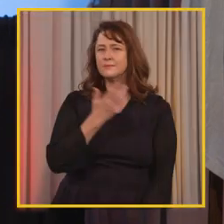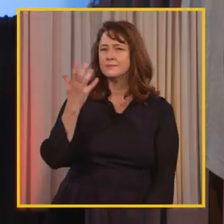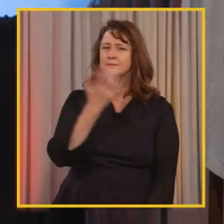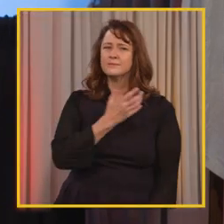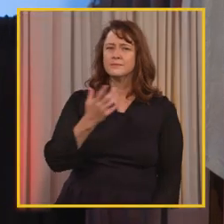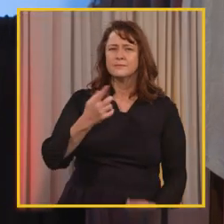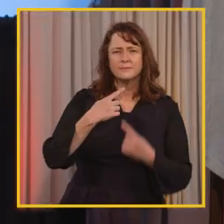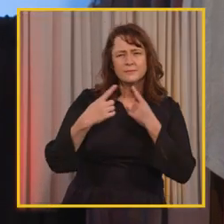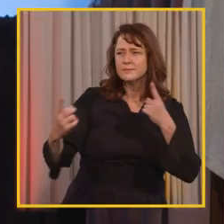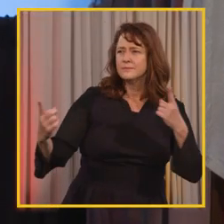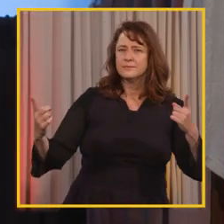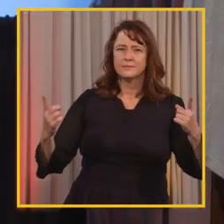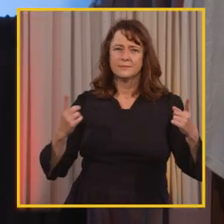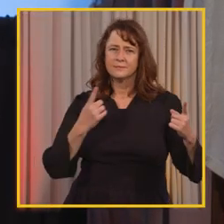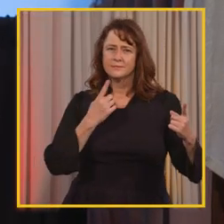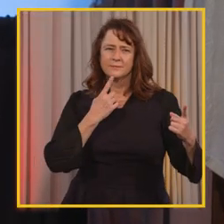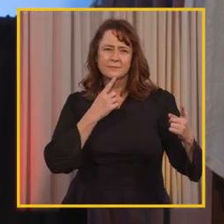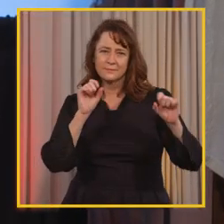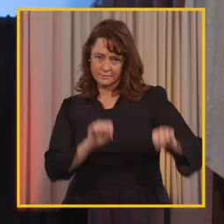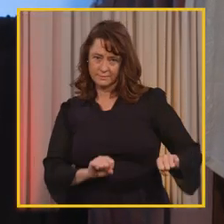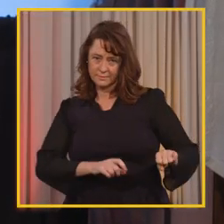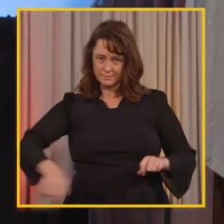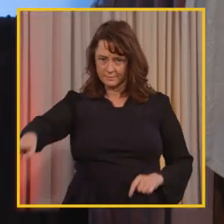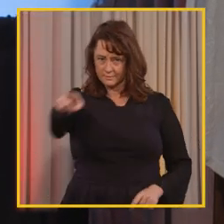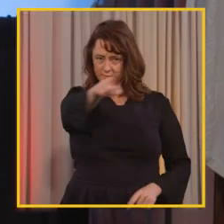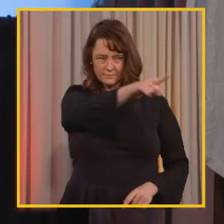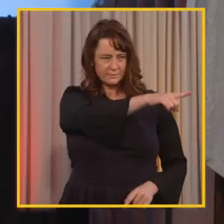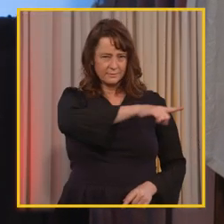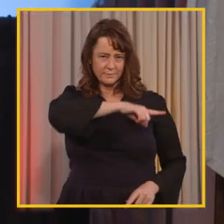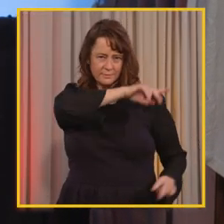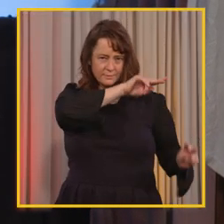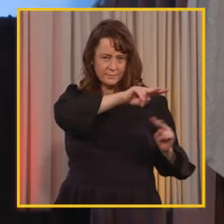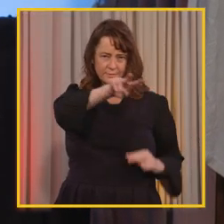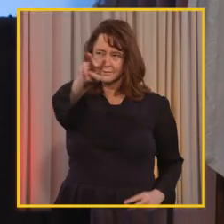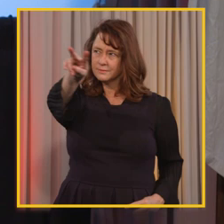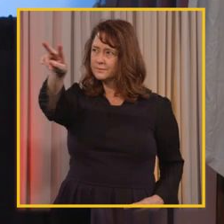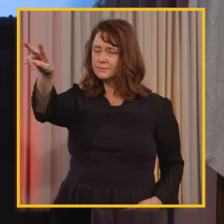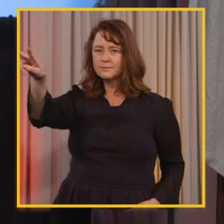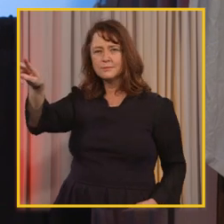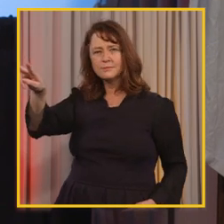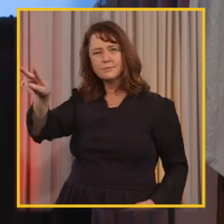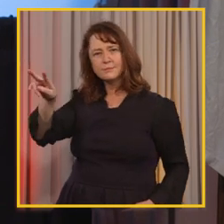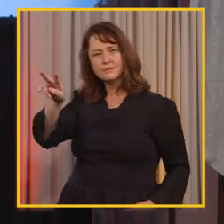Oh, say, can you see